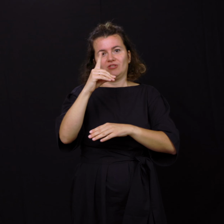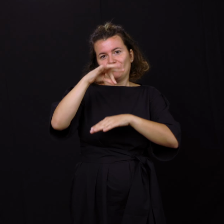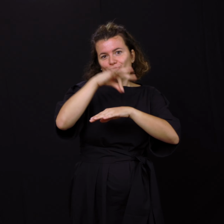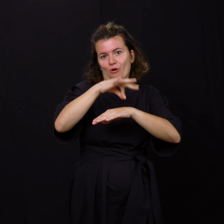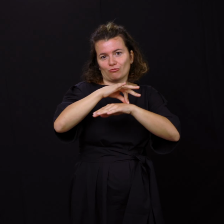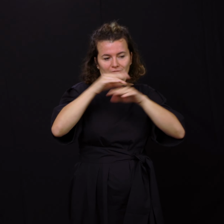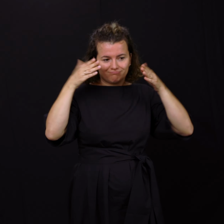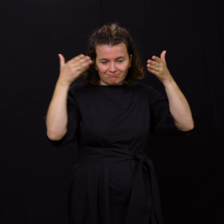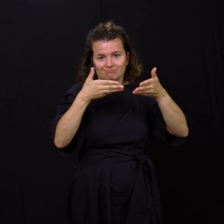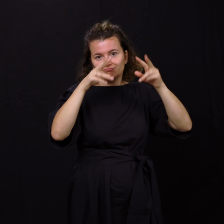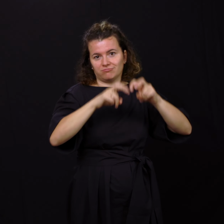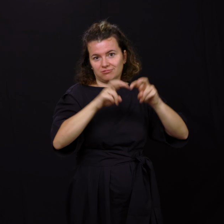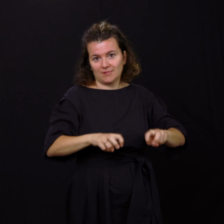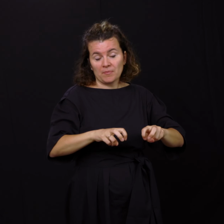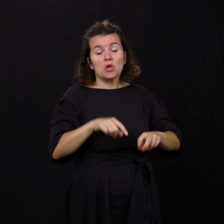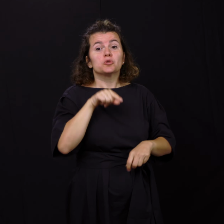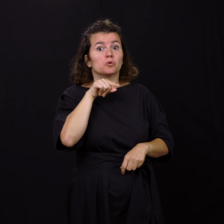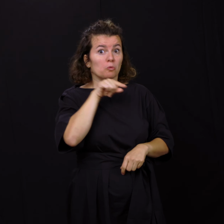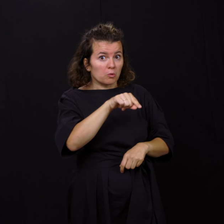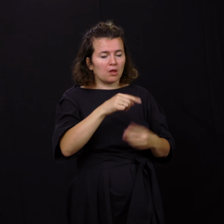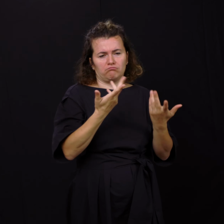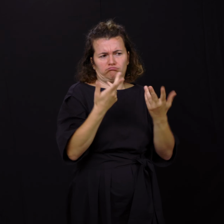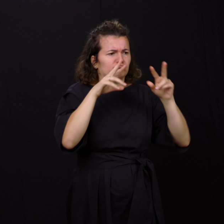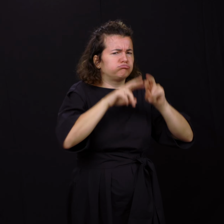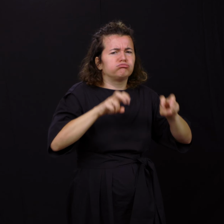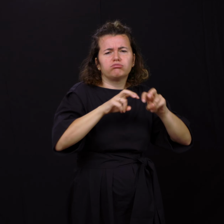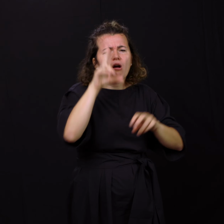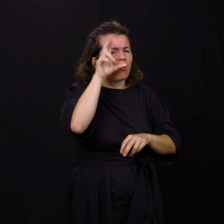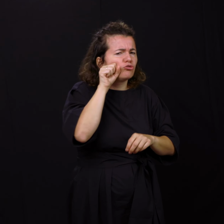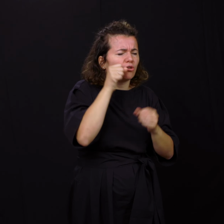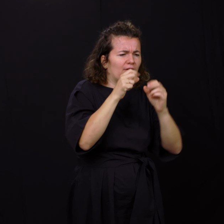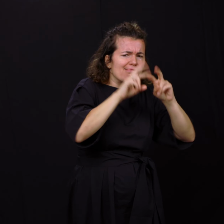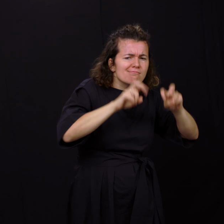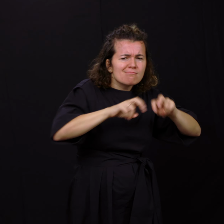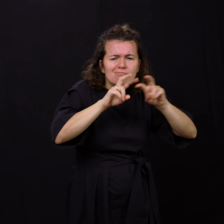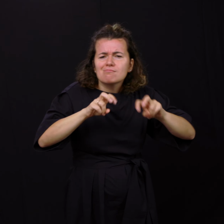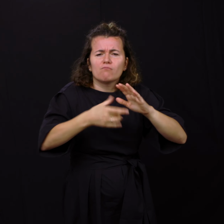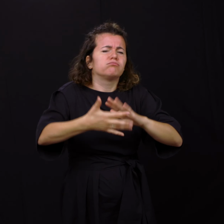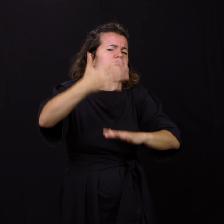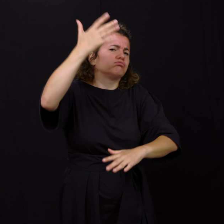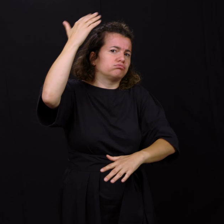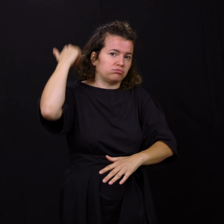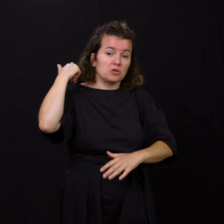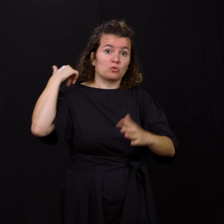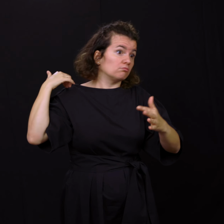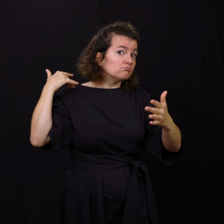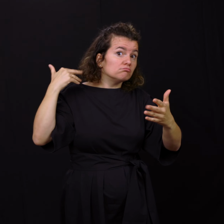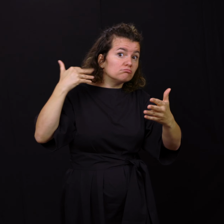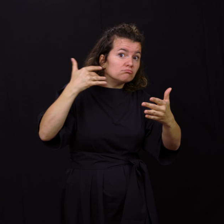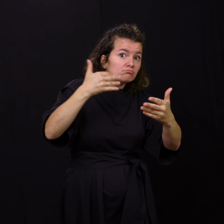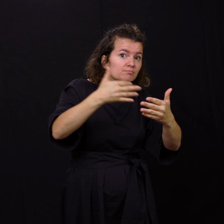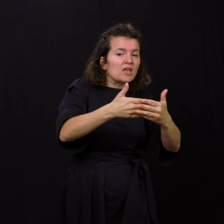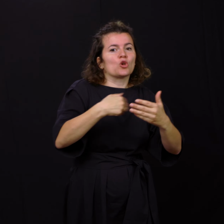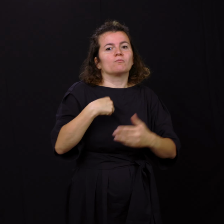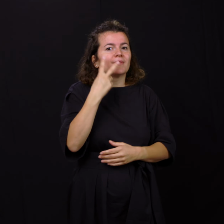studies on Usher syndrome. And so in our expertise center, Hearing and Genes, we have a focus on hereditary